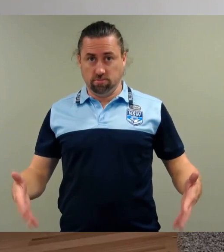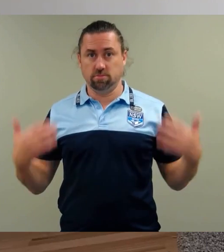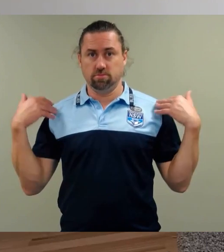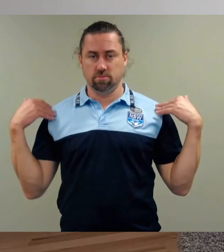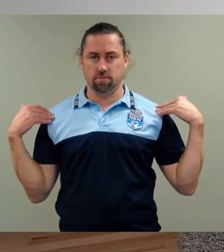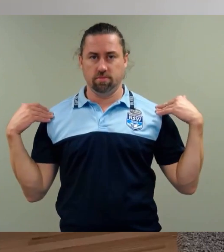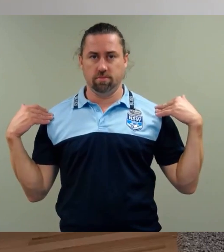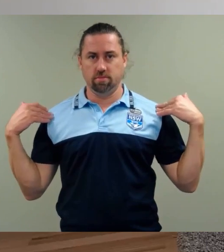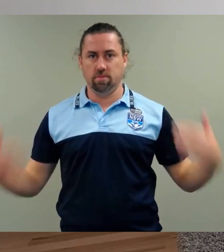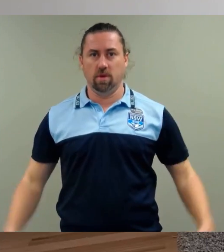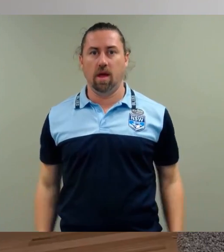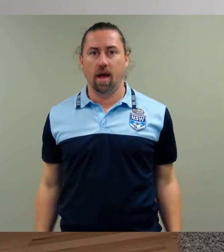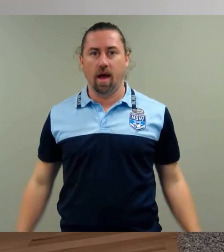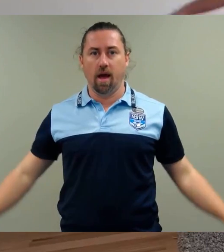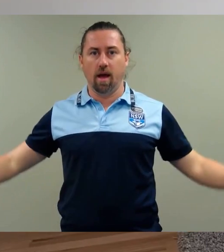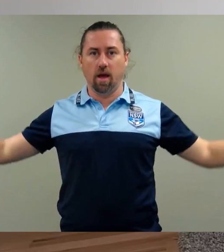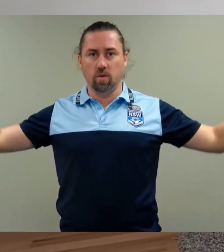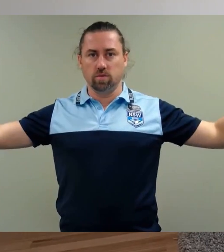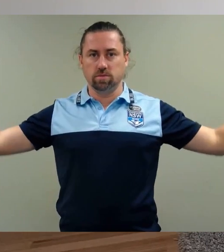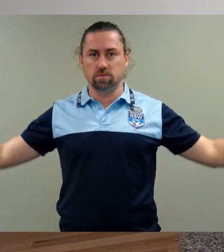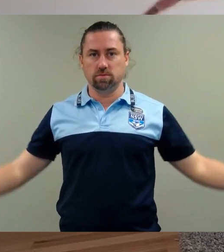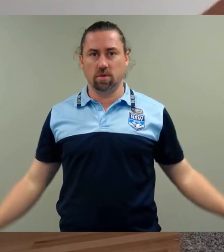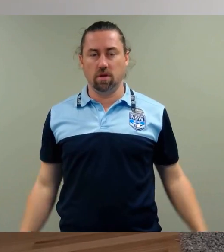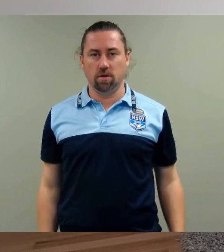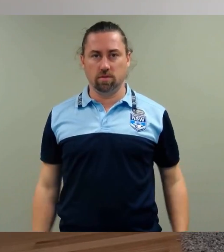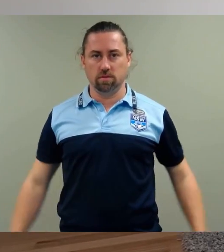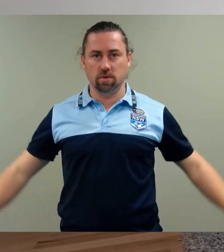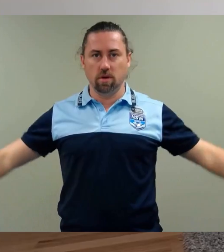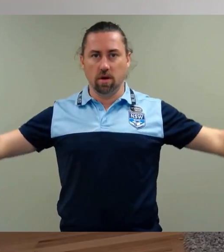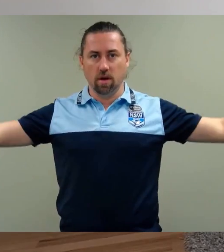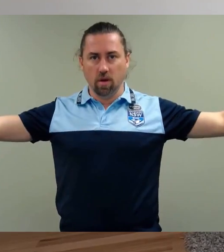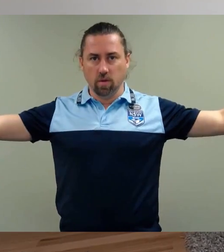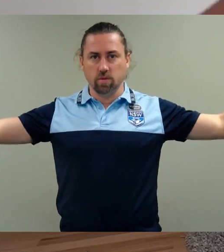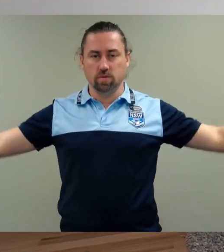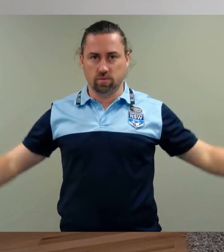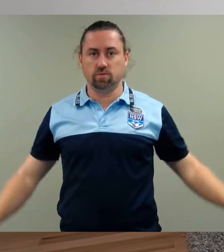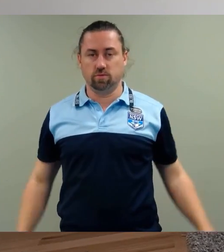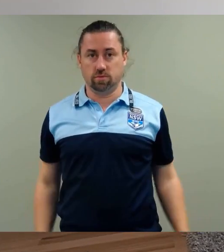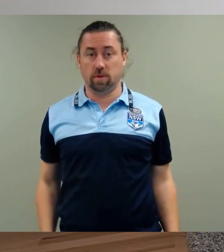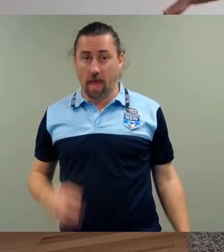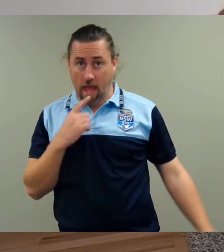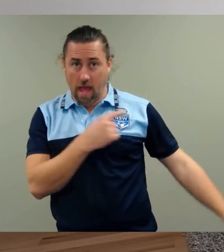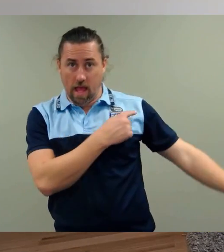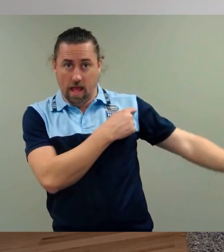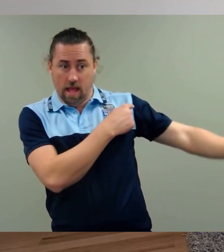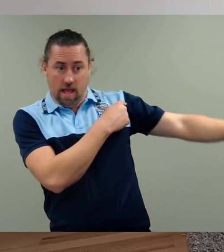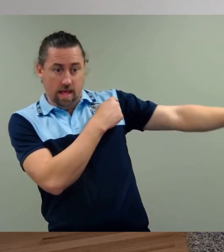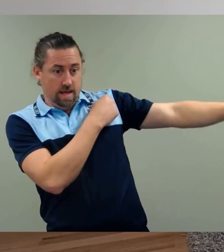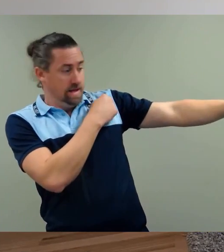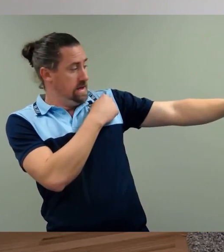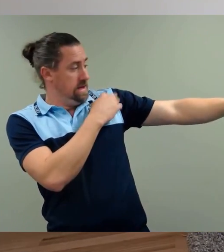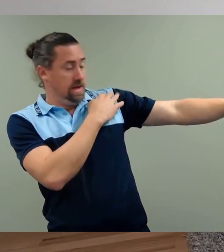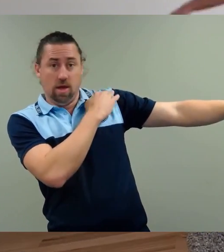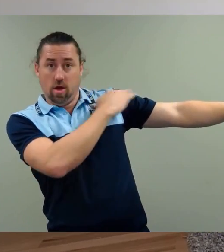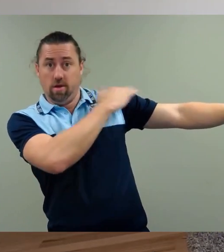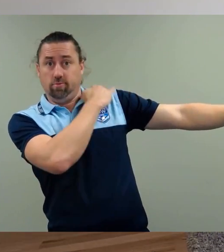facing position, continue to move the arms up and out to the side of the body. Stop the motion when your arms are at